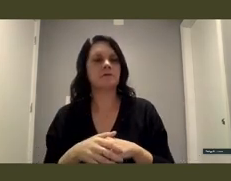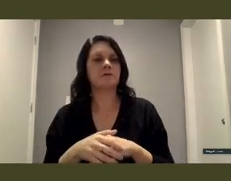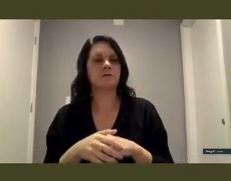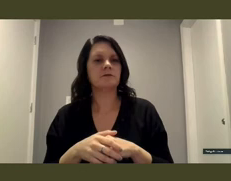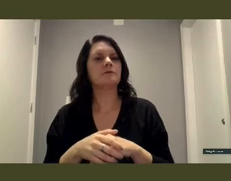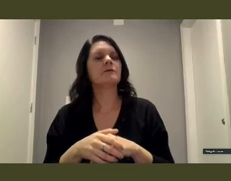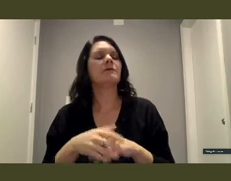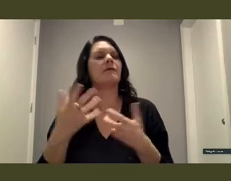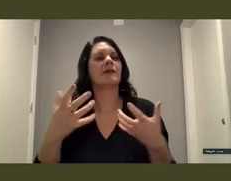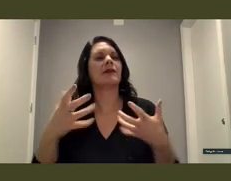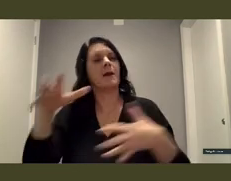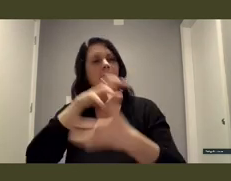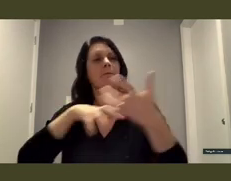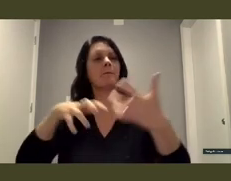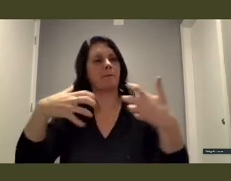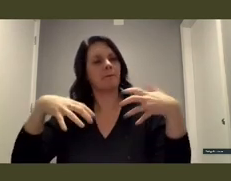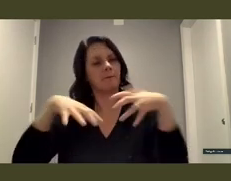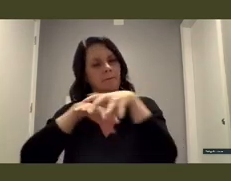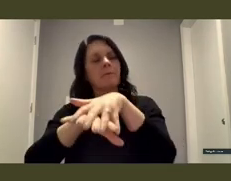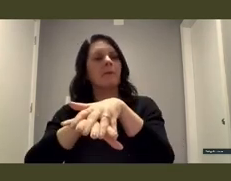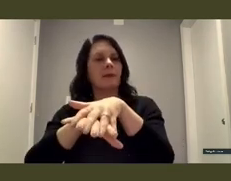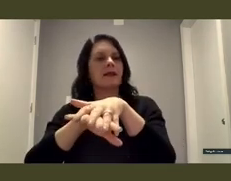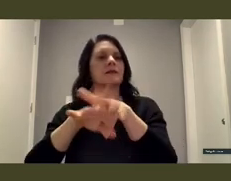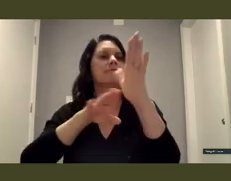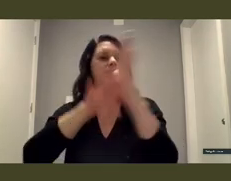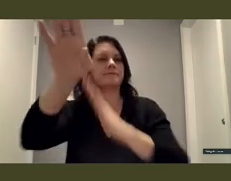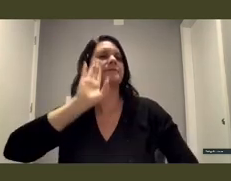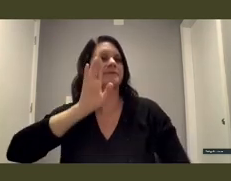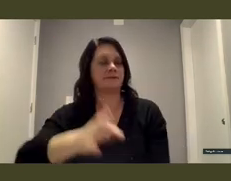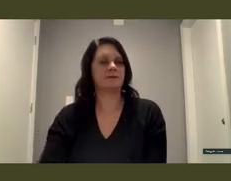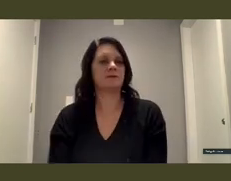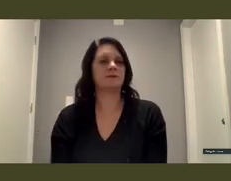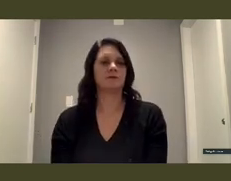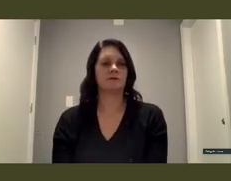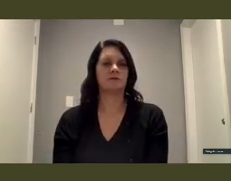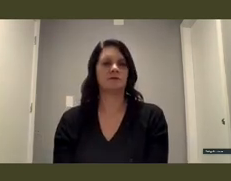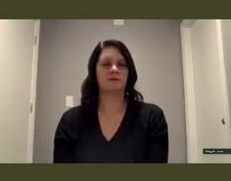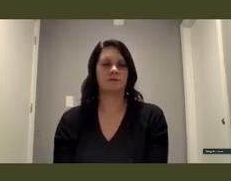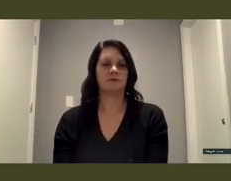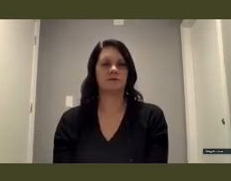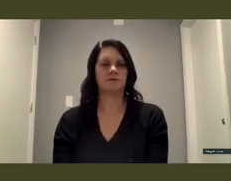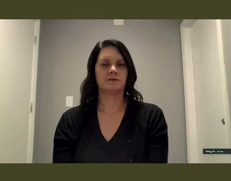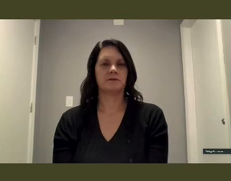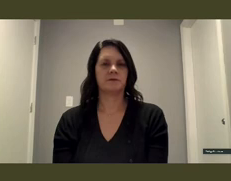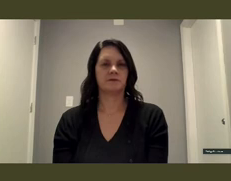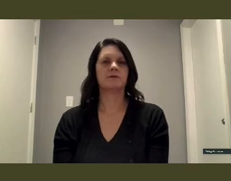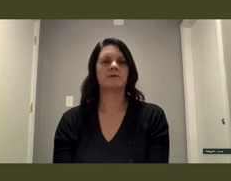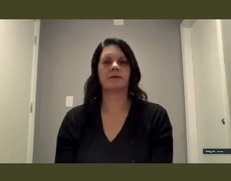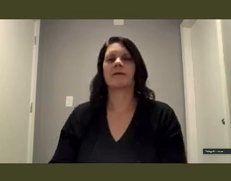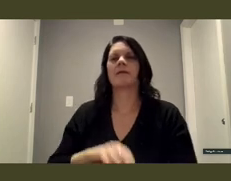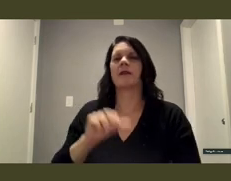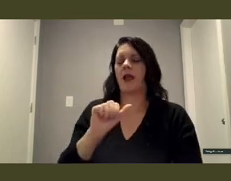get credit for that outside. Oh, I can also then try and feed in and speed up the process.